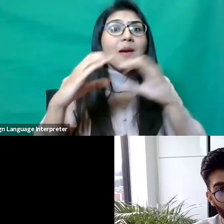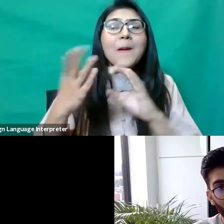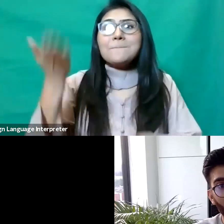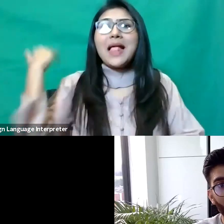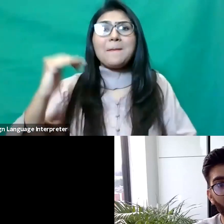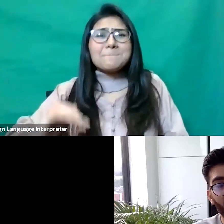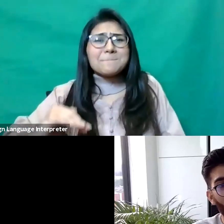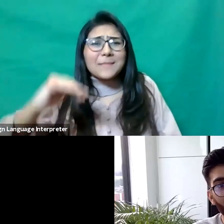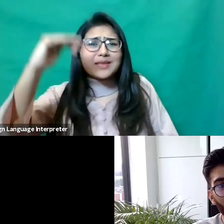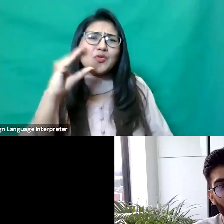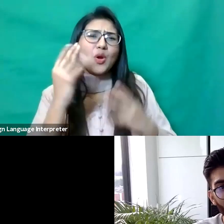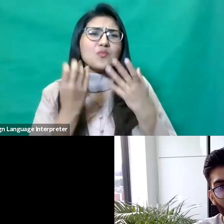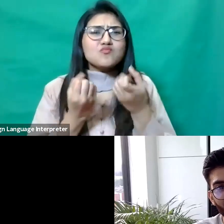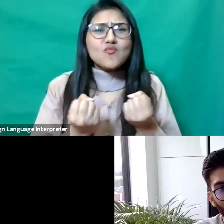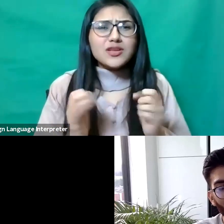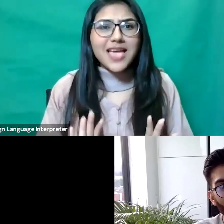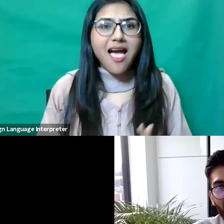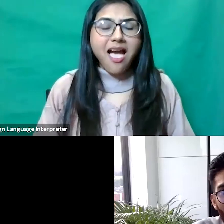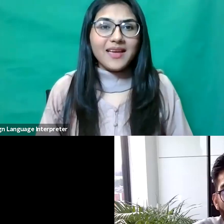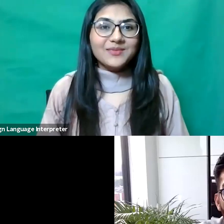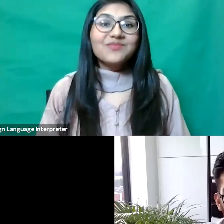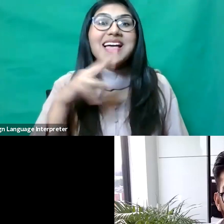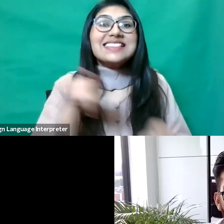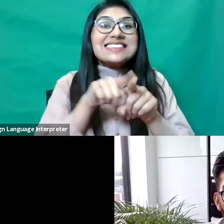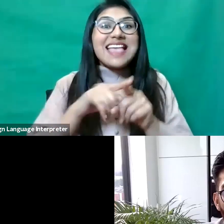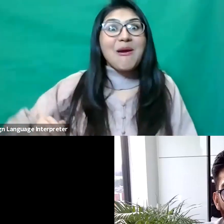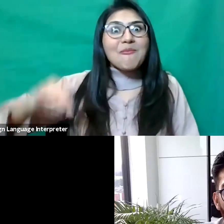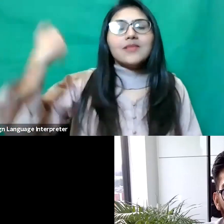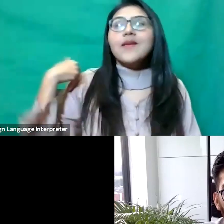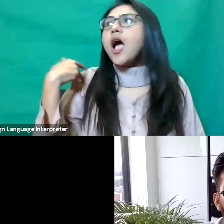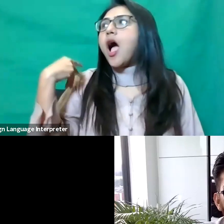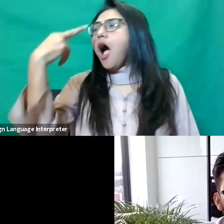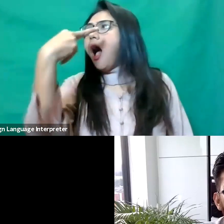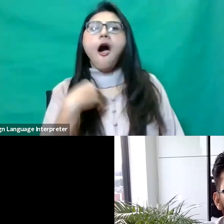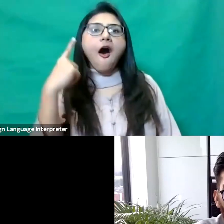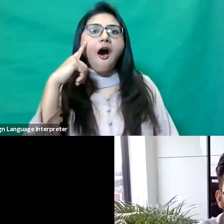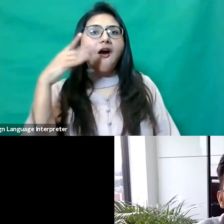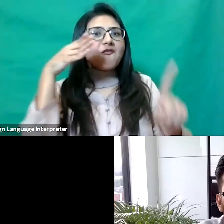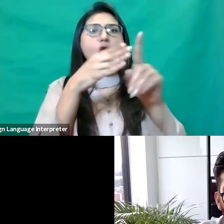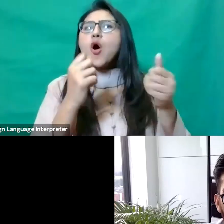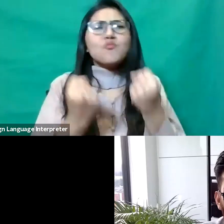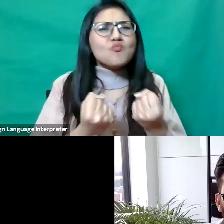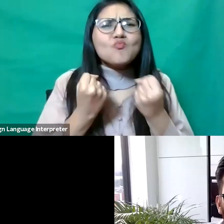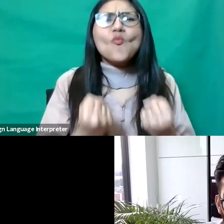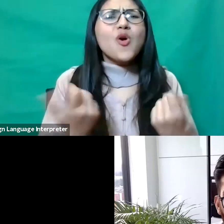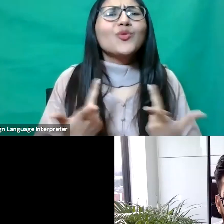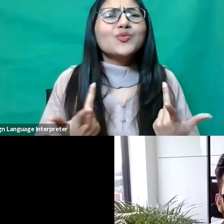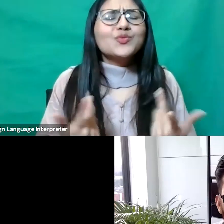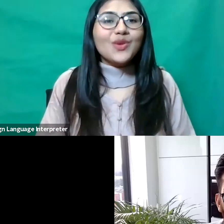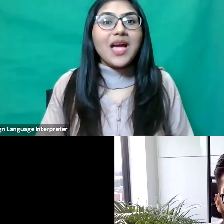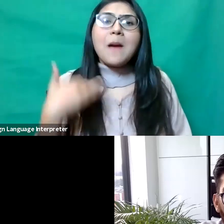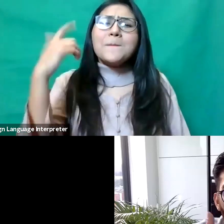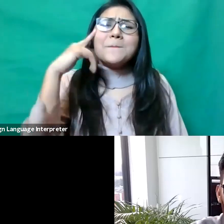child, I mean, as a child, you couldn't pay attention. I mean, because you're new to this with a hearing